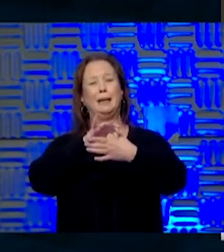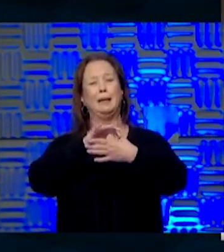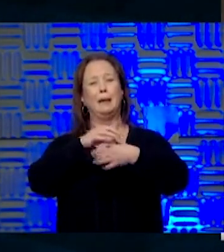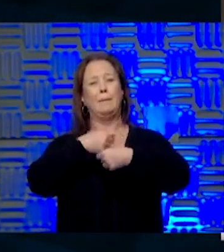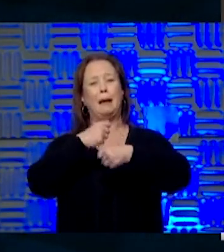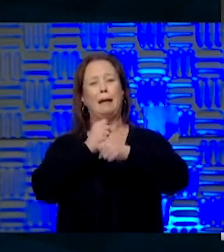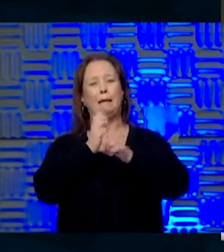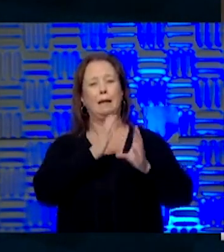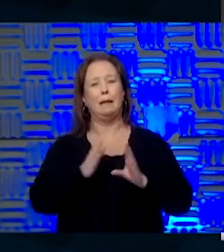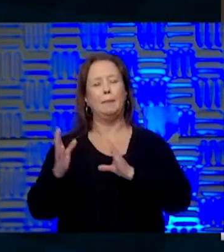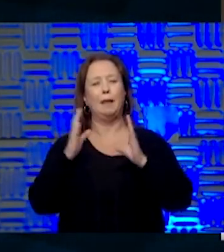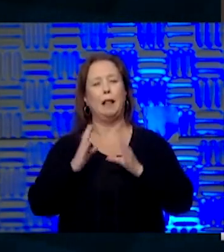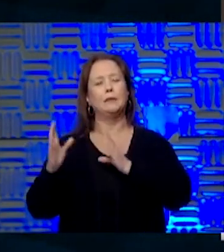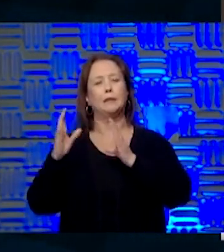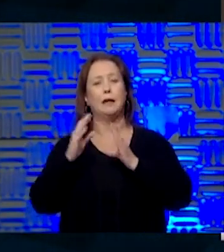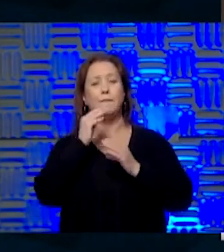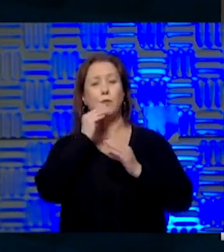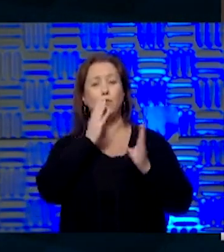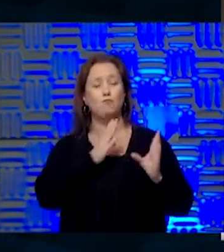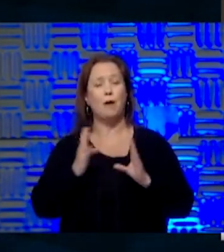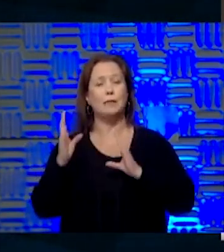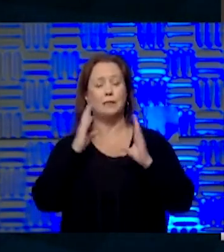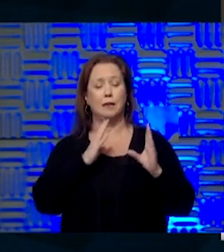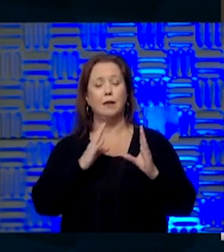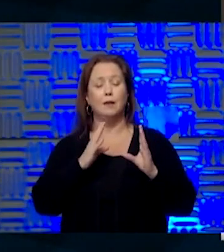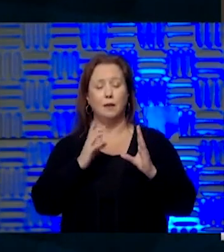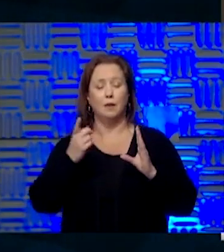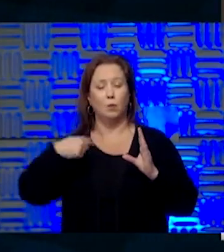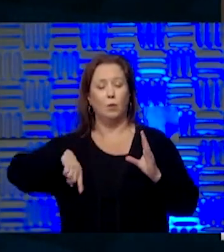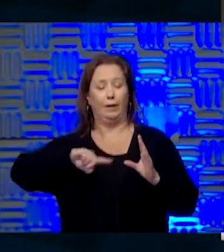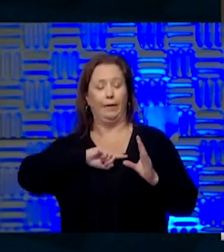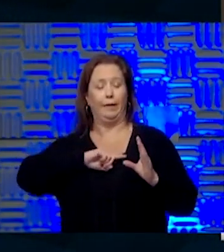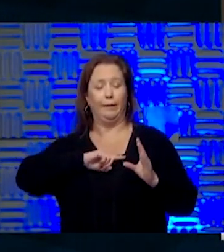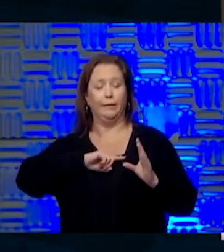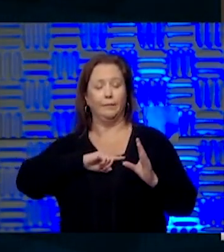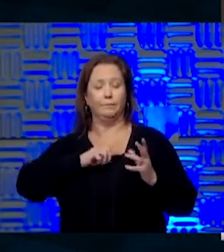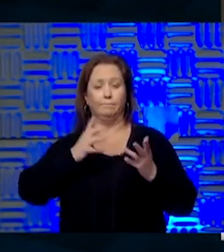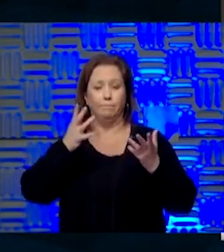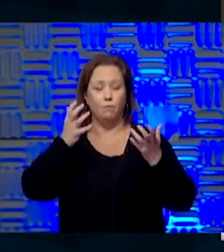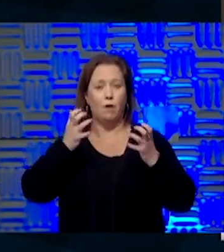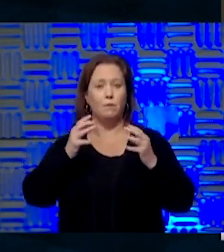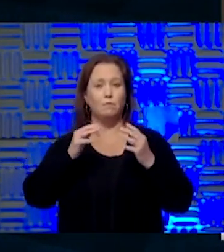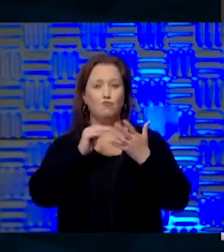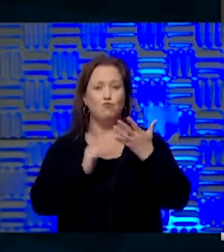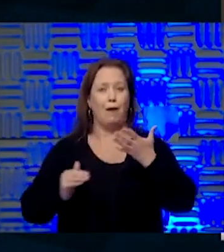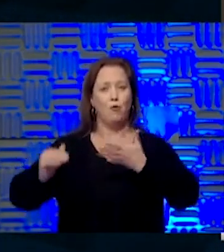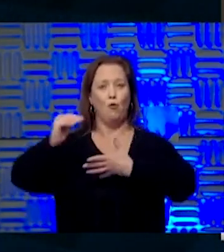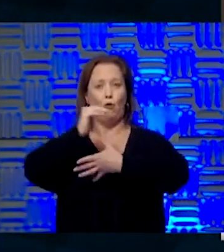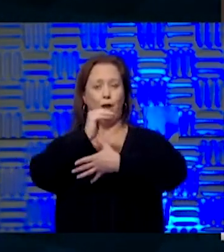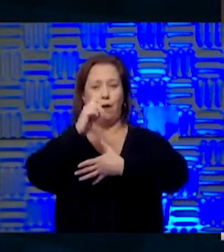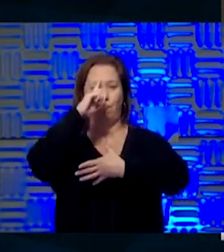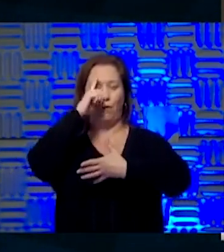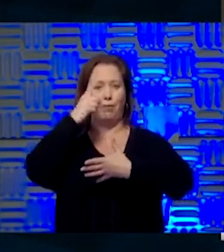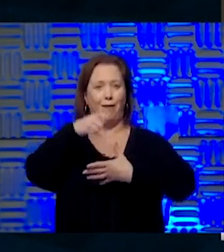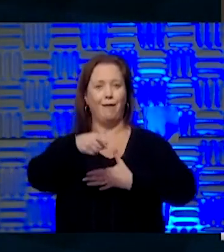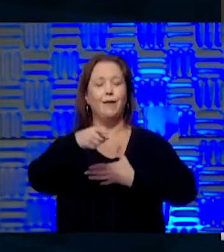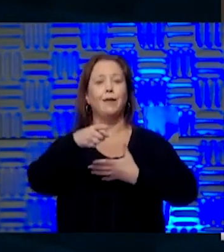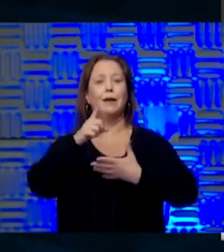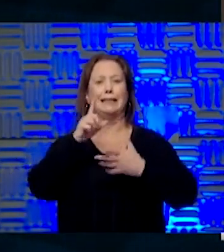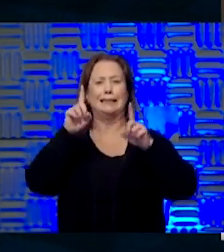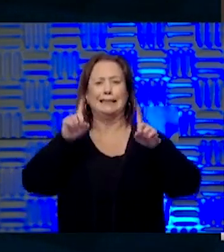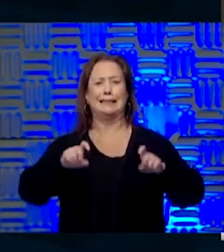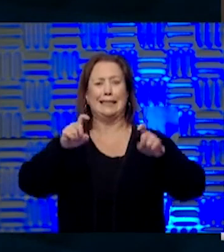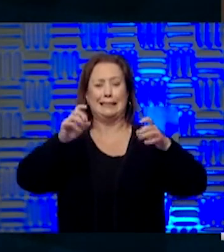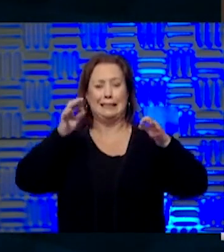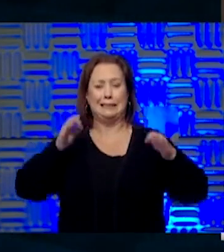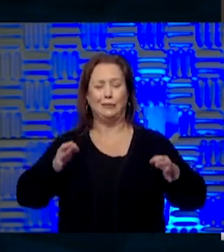processing, was the ability to insist that we get greater priority, because so much of the testing decisions